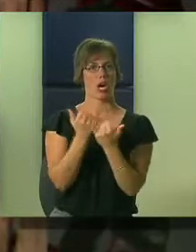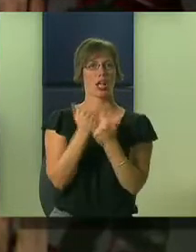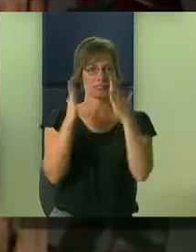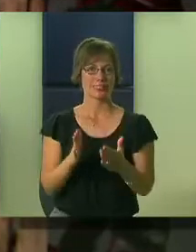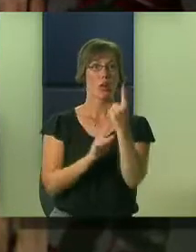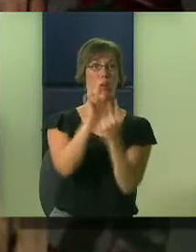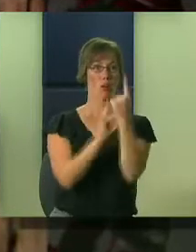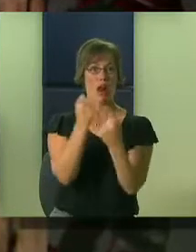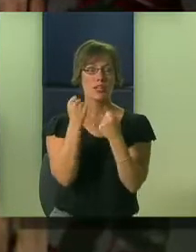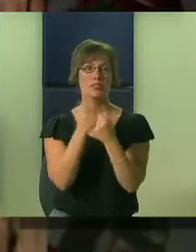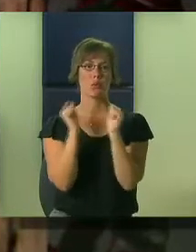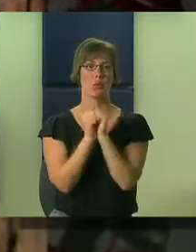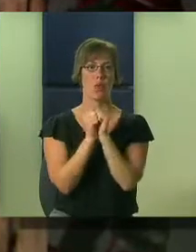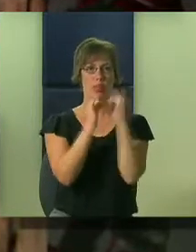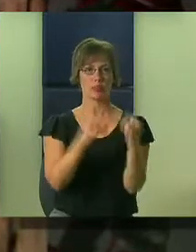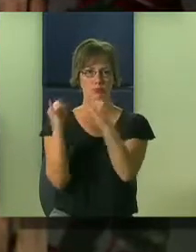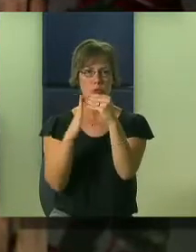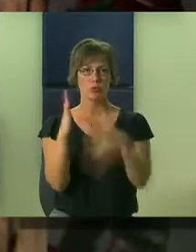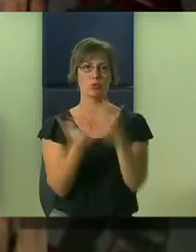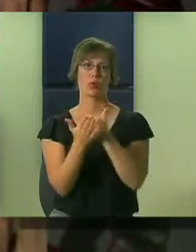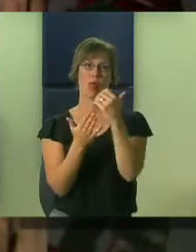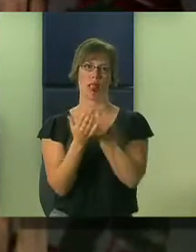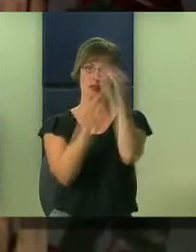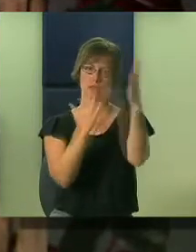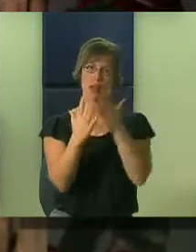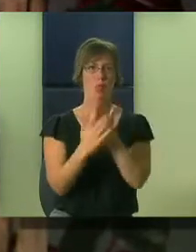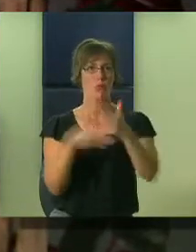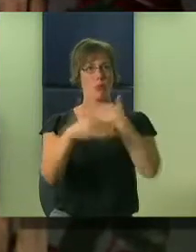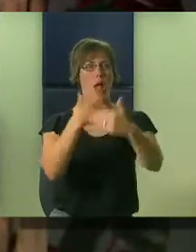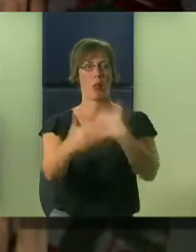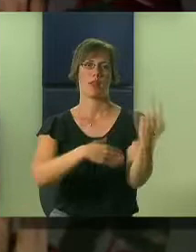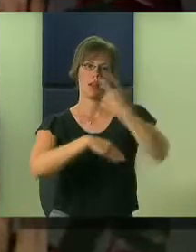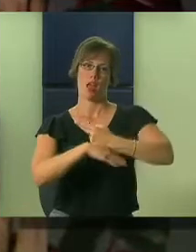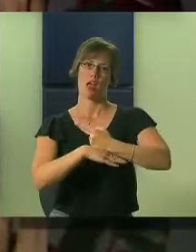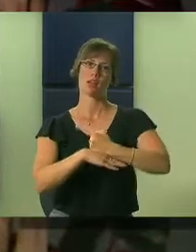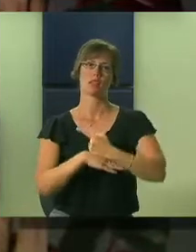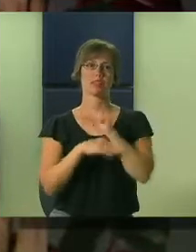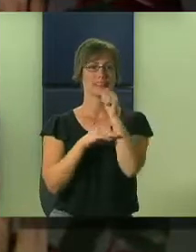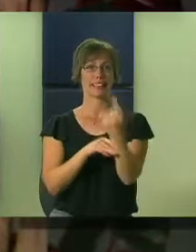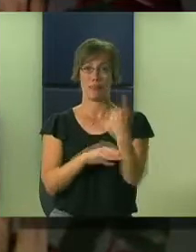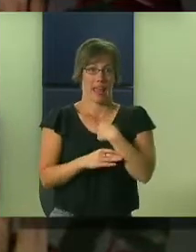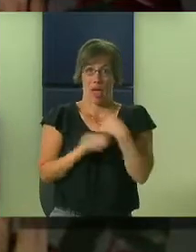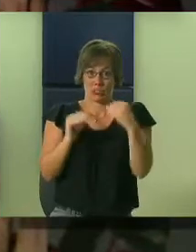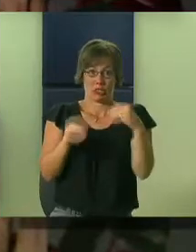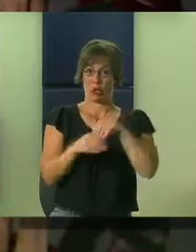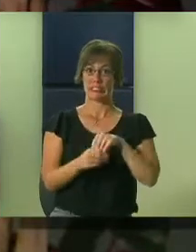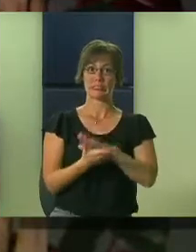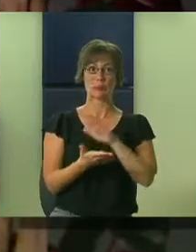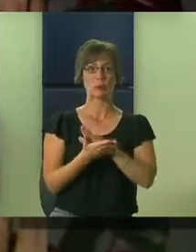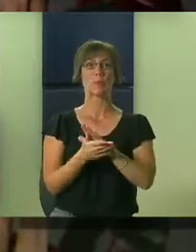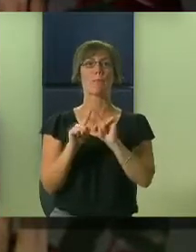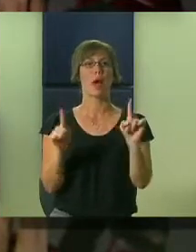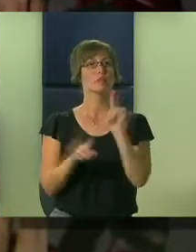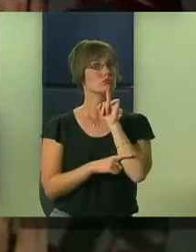especially one-on-ones with those particular students, to collect the data throughout the day. But it's not something we were taught in